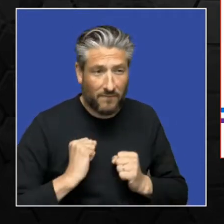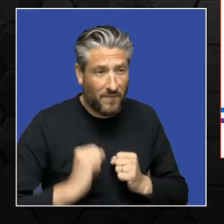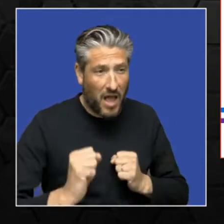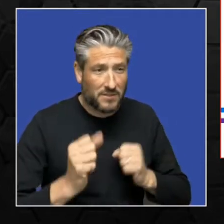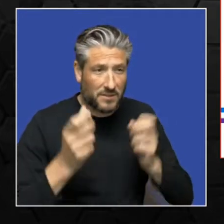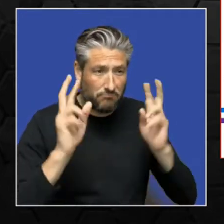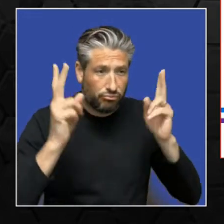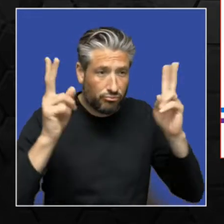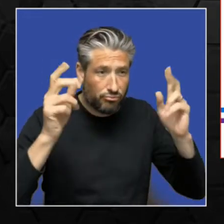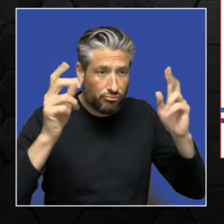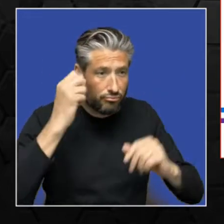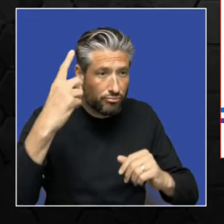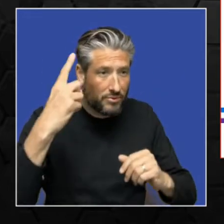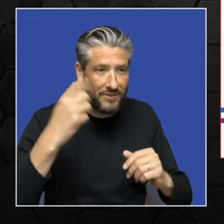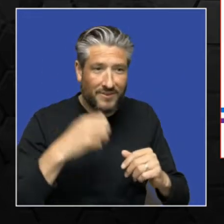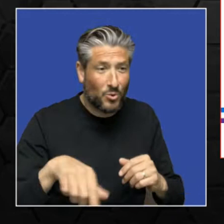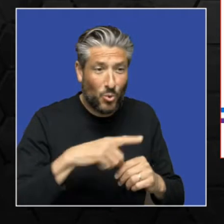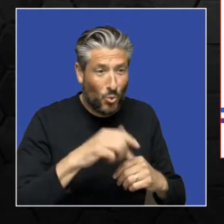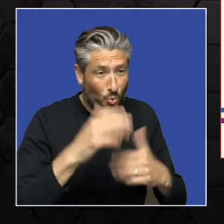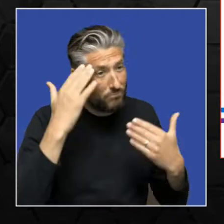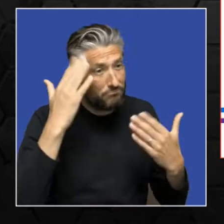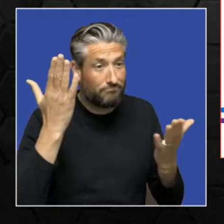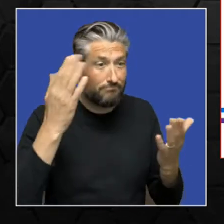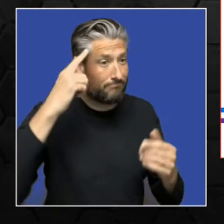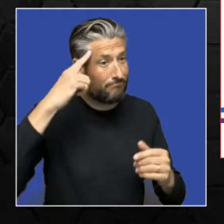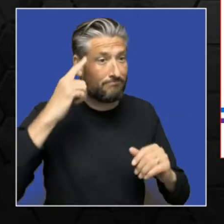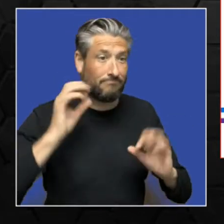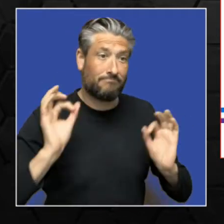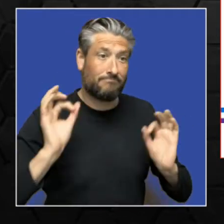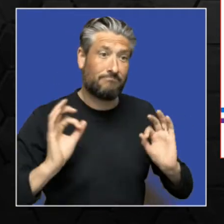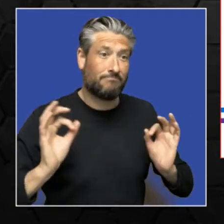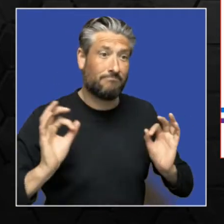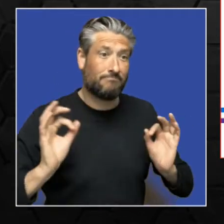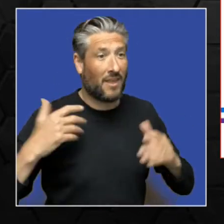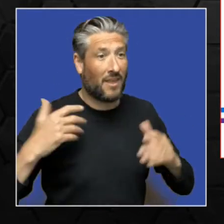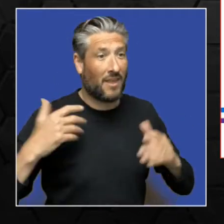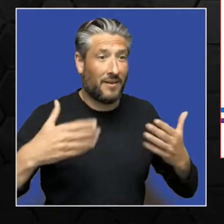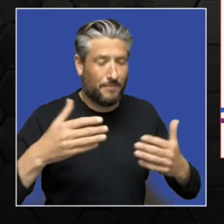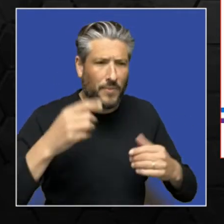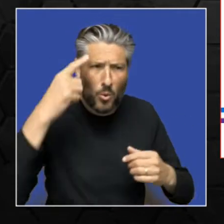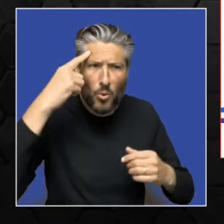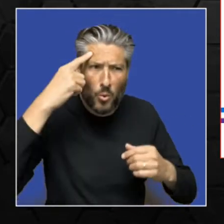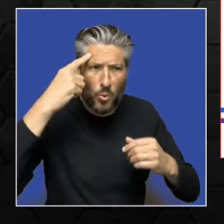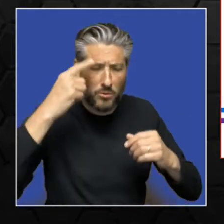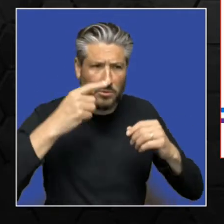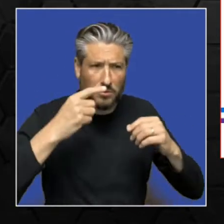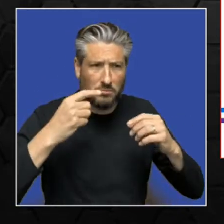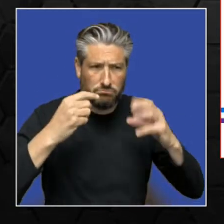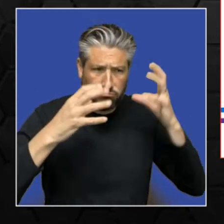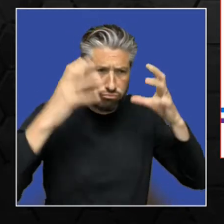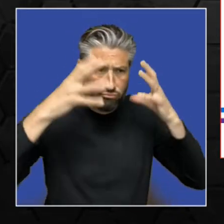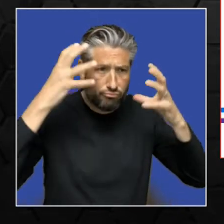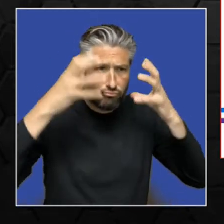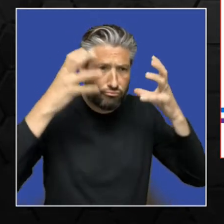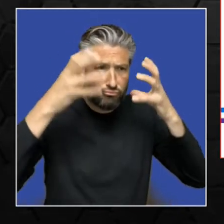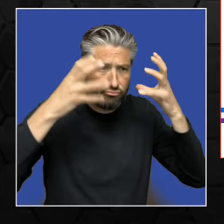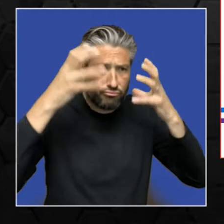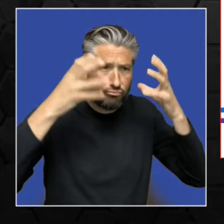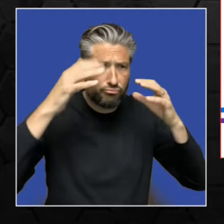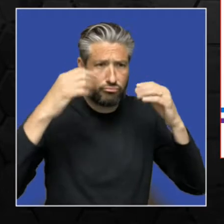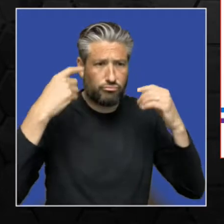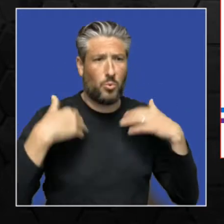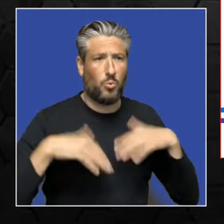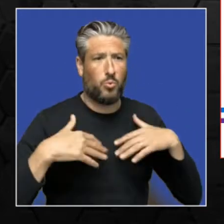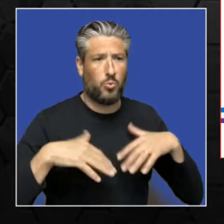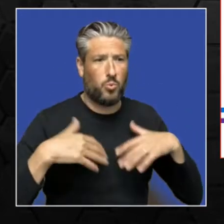that is something that's just fascinating, and I think it's very fortunate, and we should be really excited about the